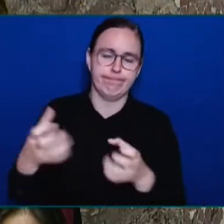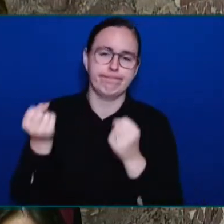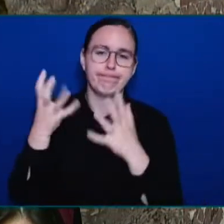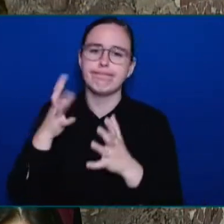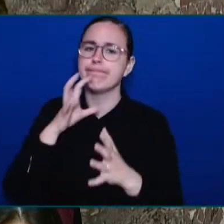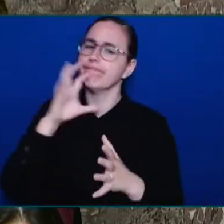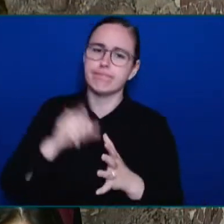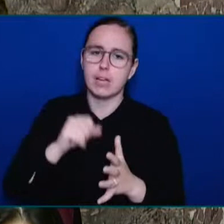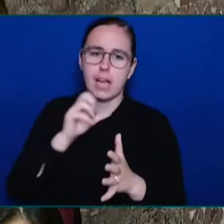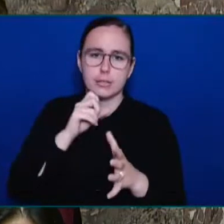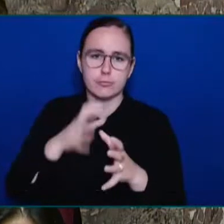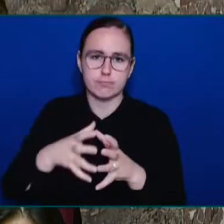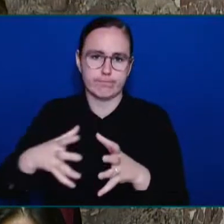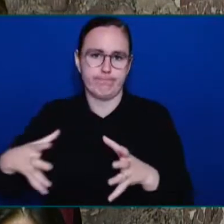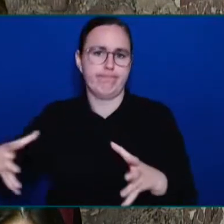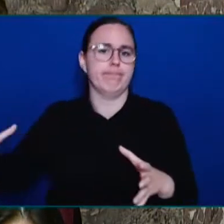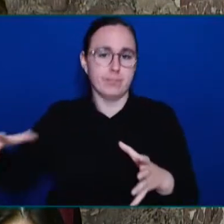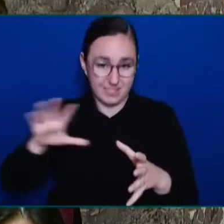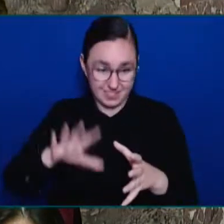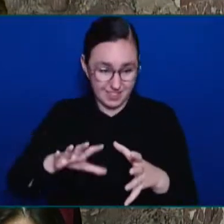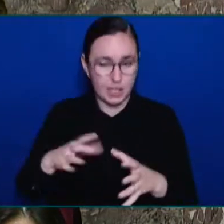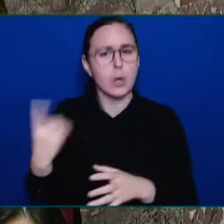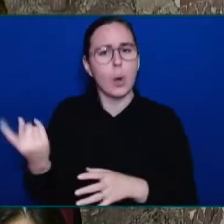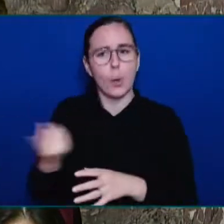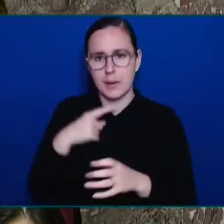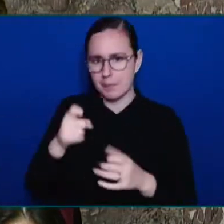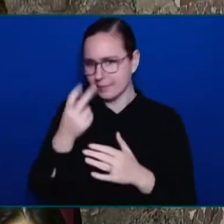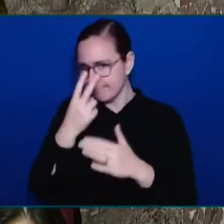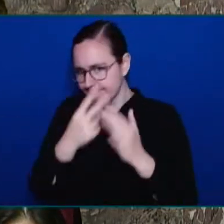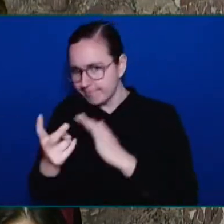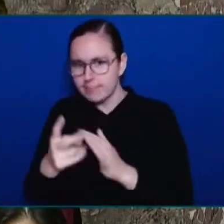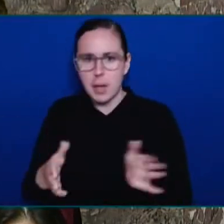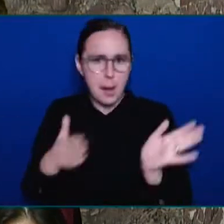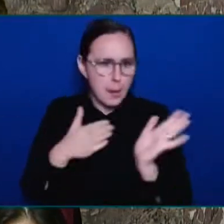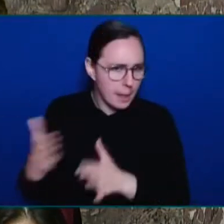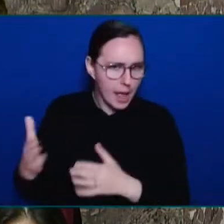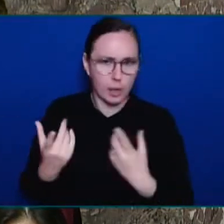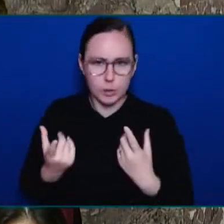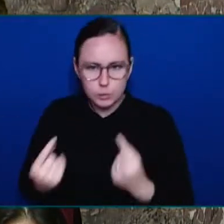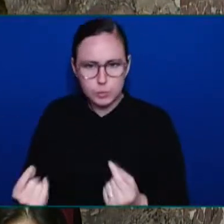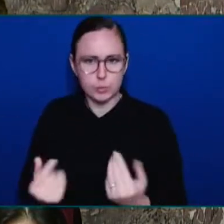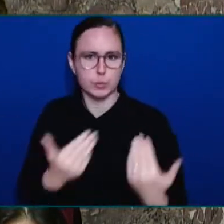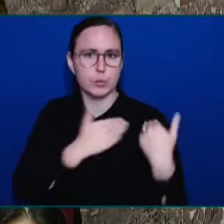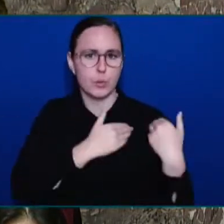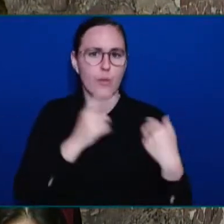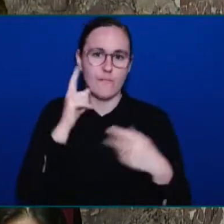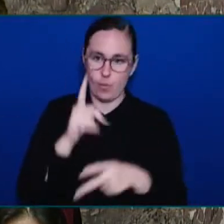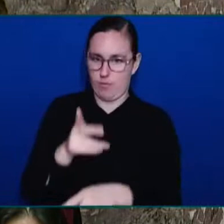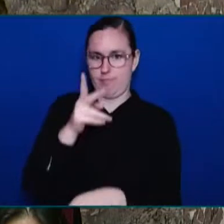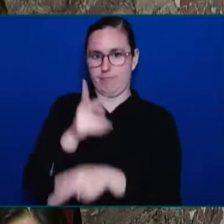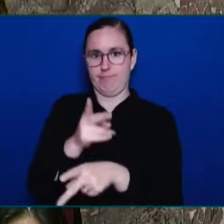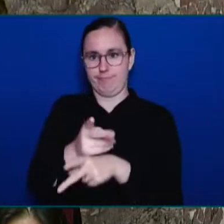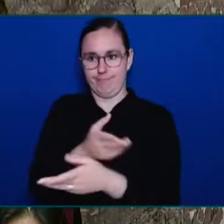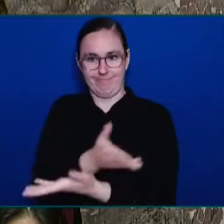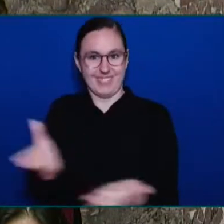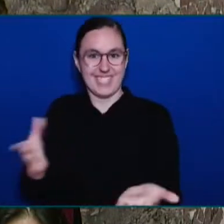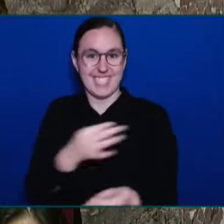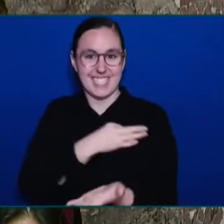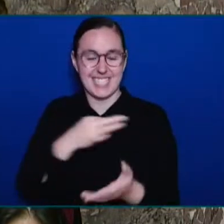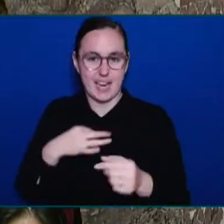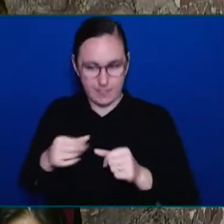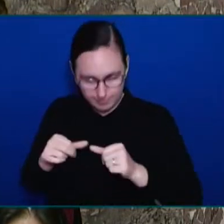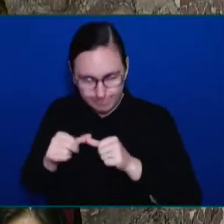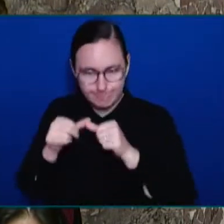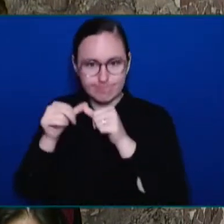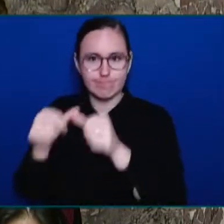healthcare workers, recruitment, training, Honourable Speaker, and the redesign of a system to ensure, Honourable Speaker, that the next generation, as